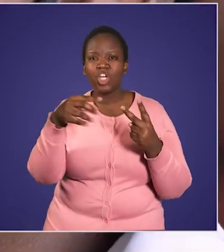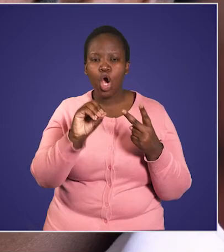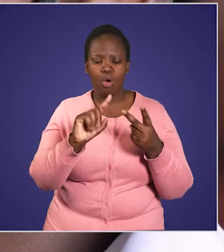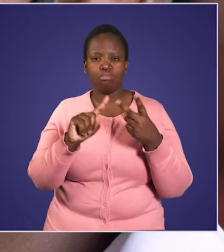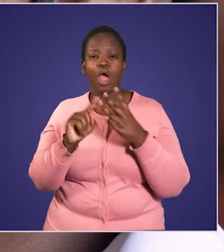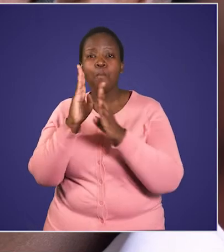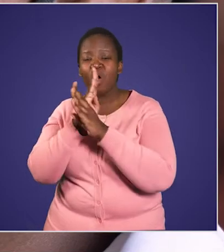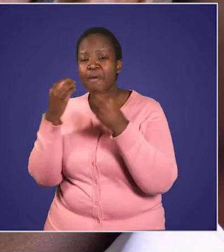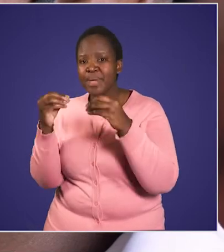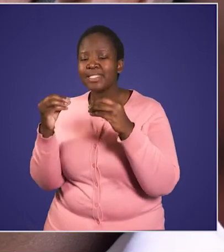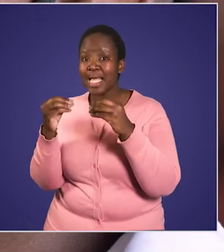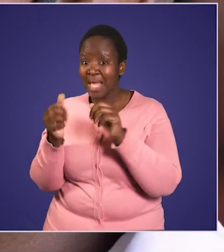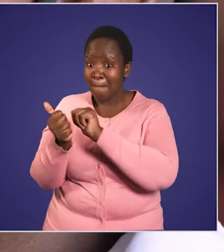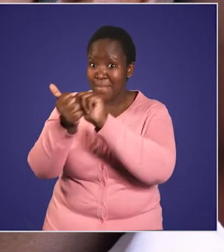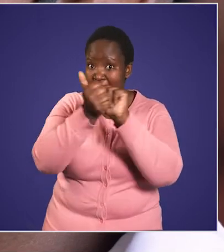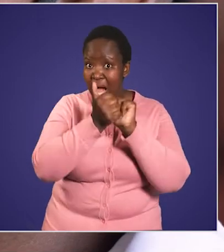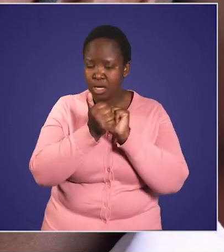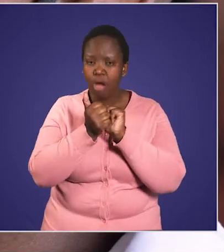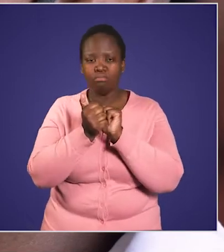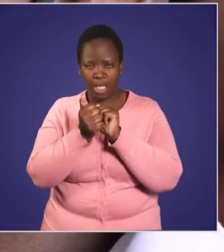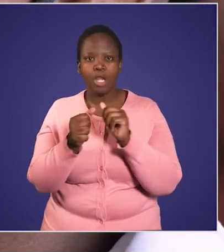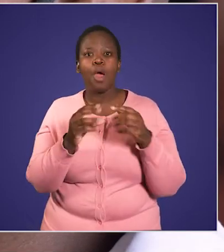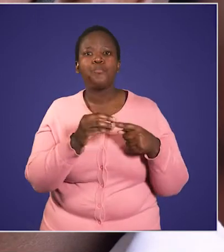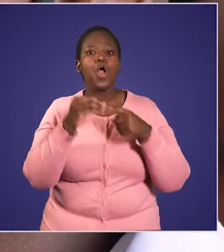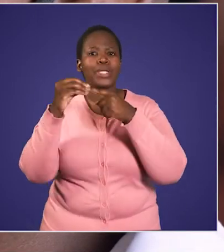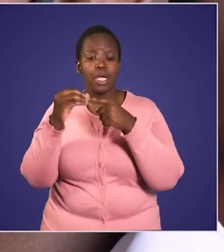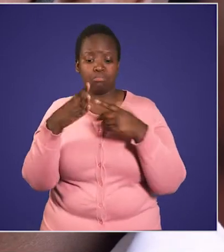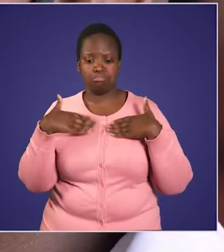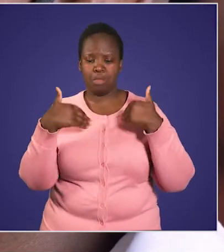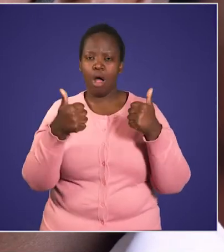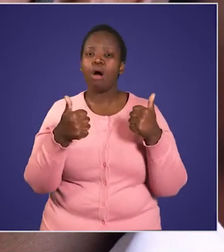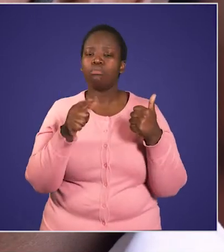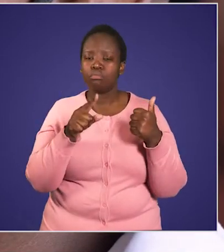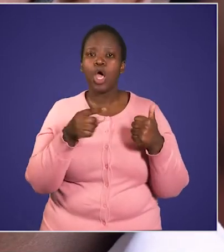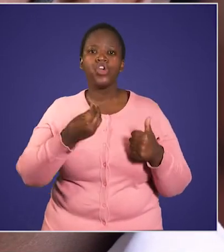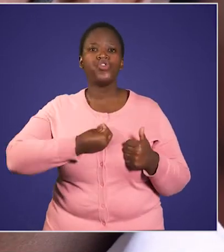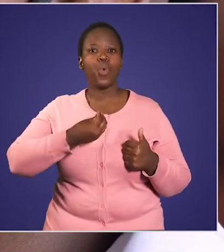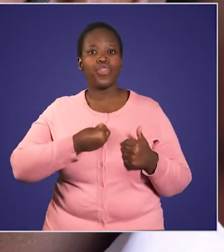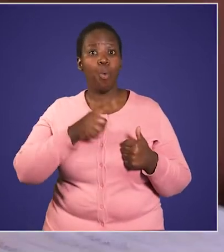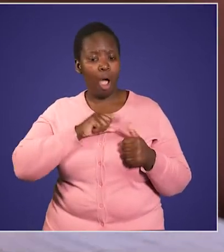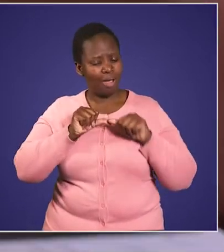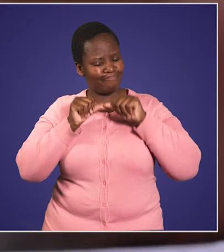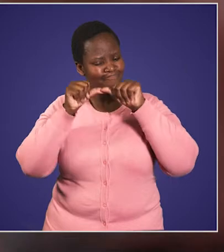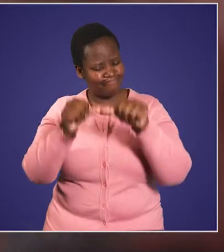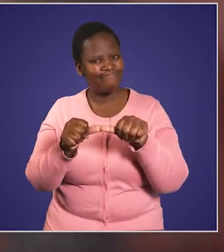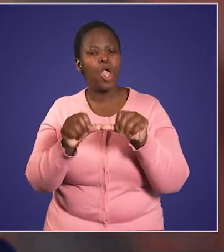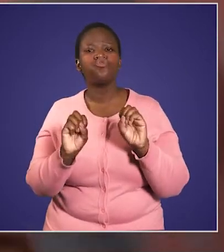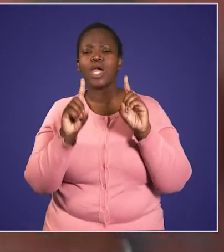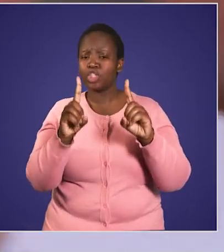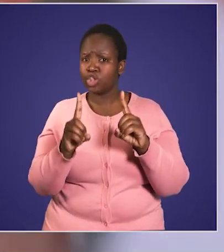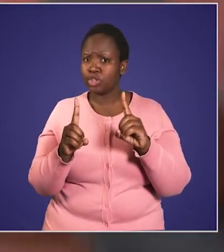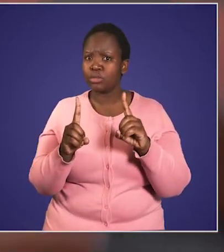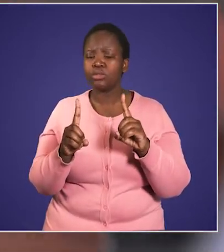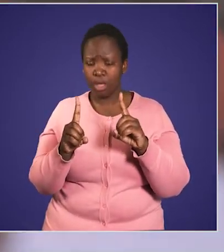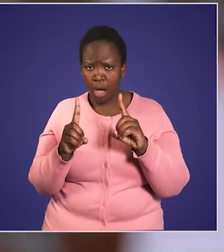to prioritize the health and education of young people, to ensure education never stops, to close the digital